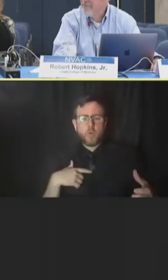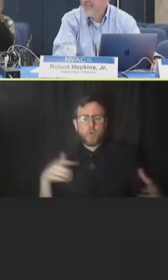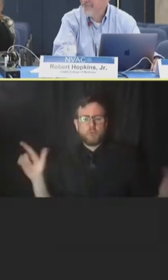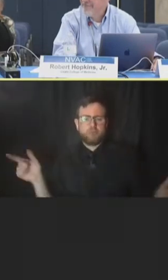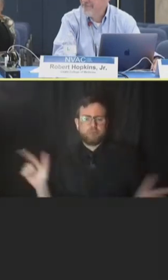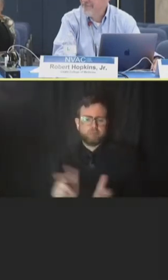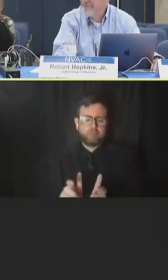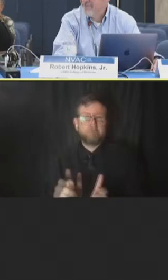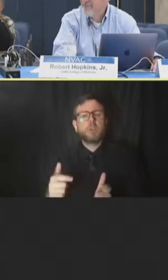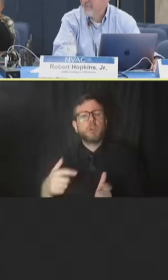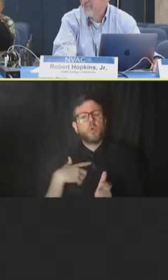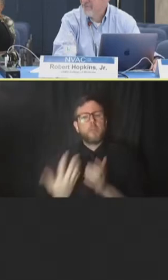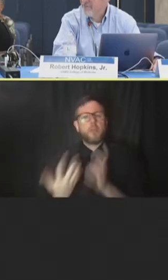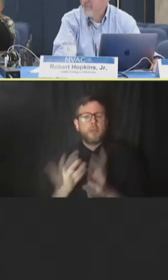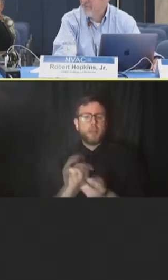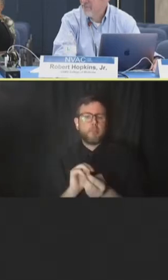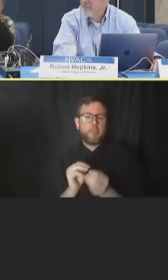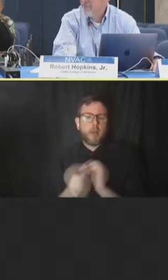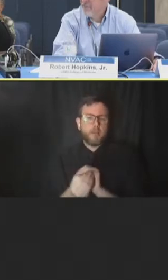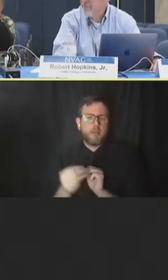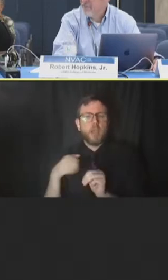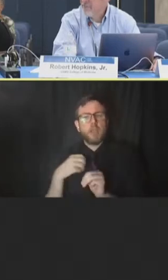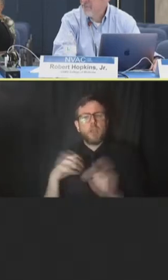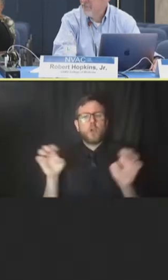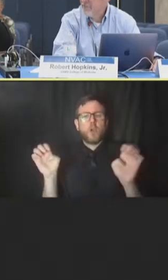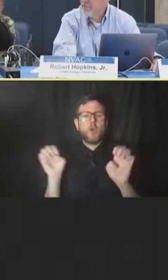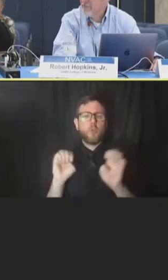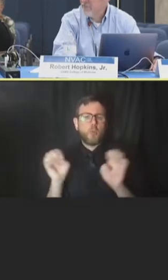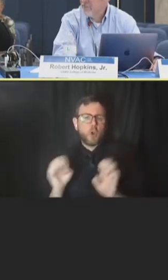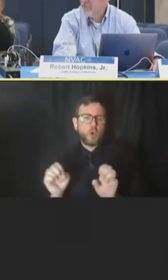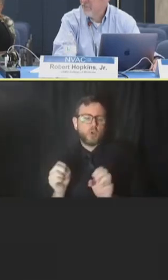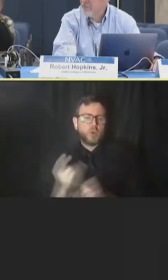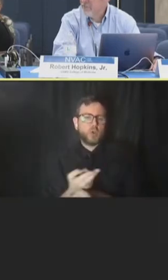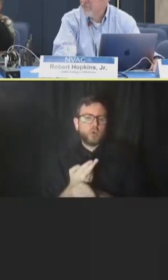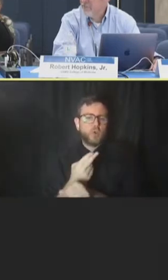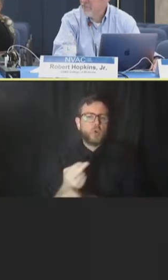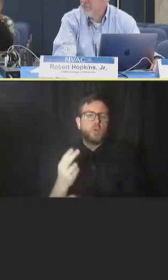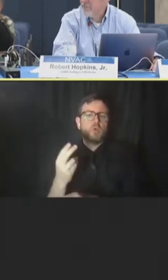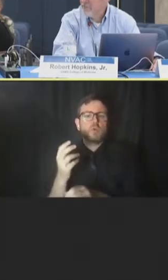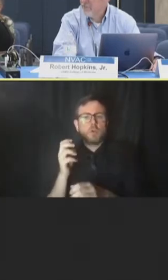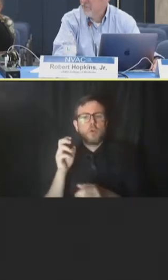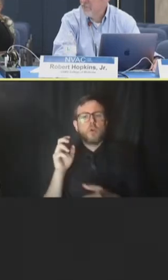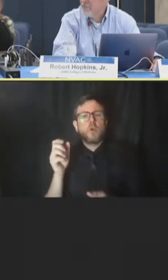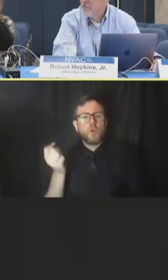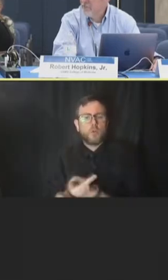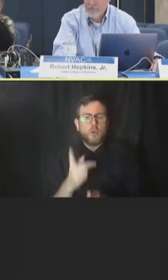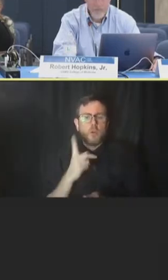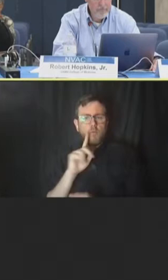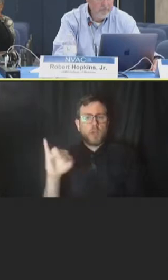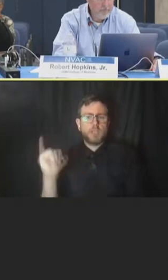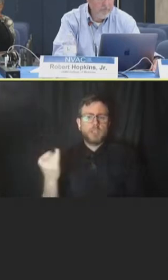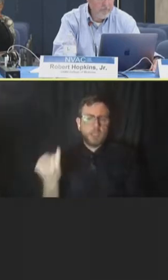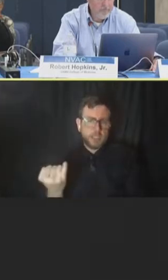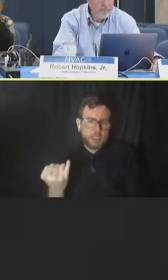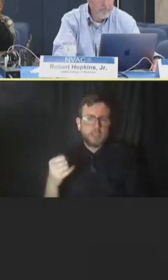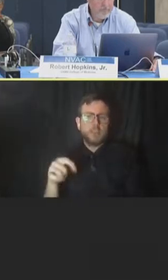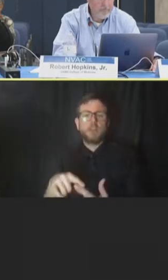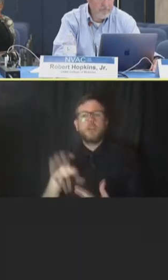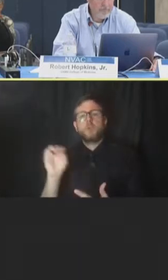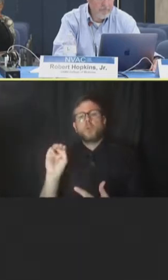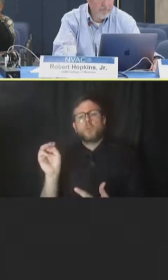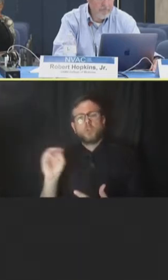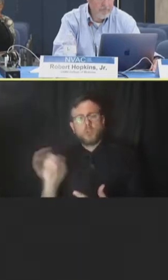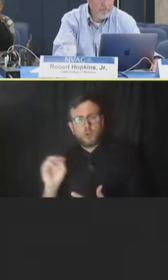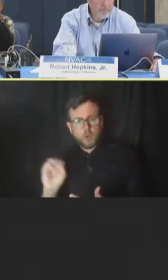otherwise modifying the emergency use authorizations for the Janssen COVID-19 vaccine, the Moderna COVID-19